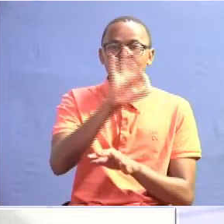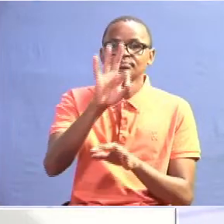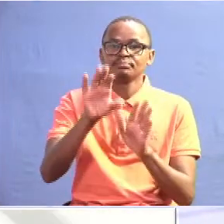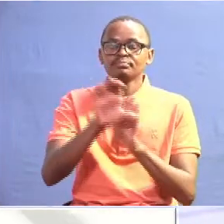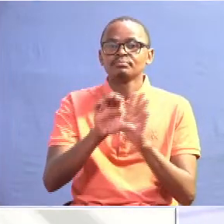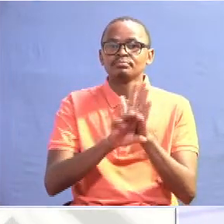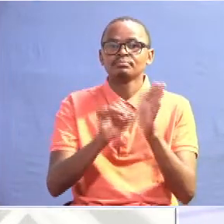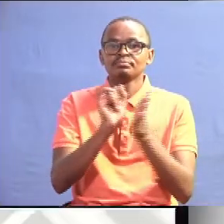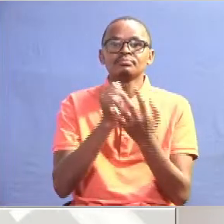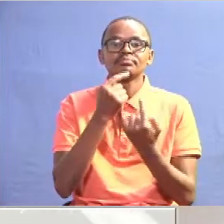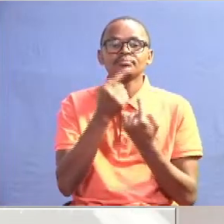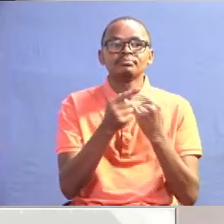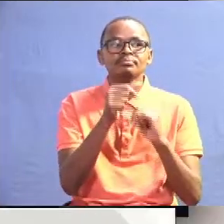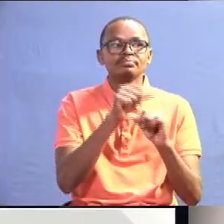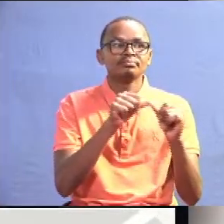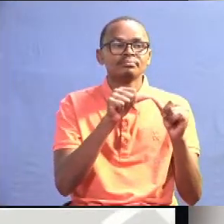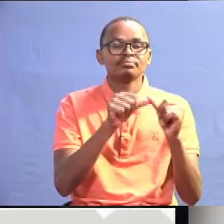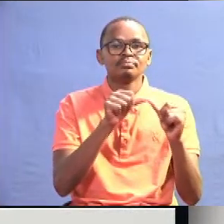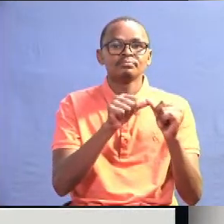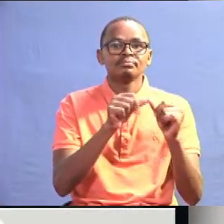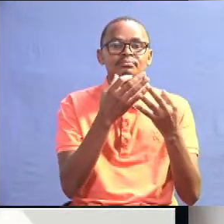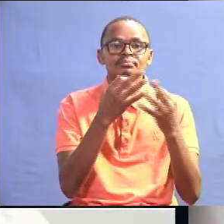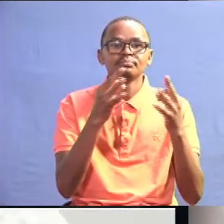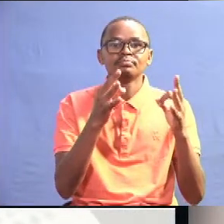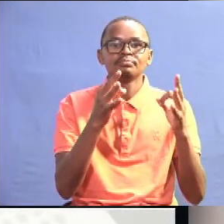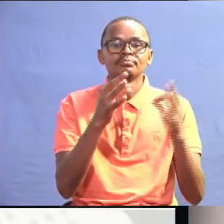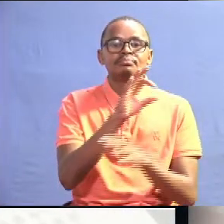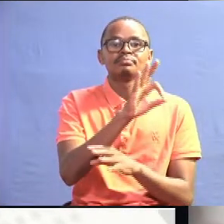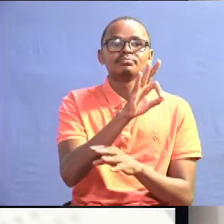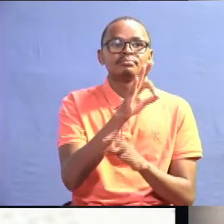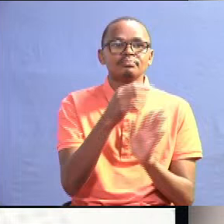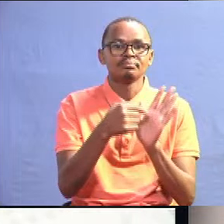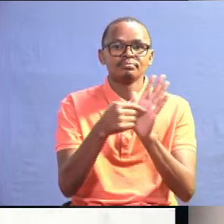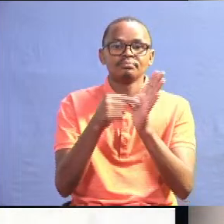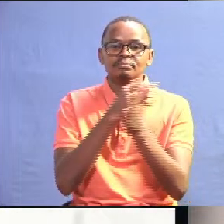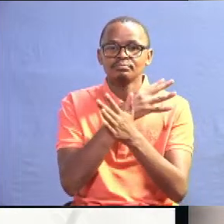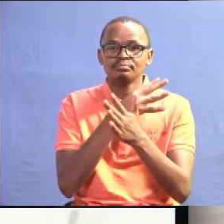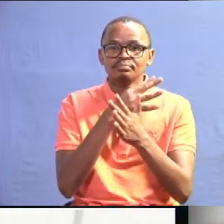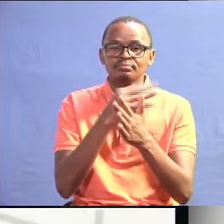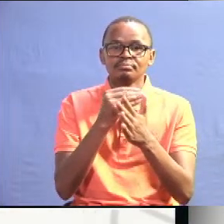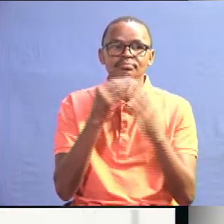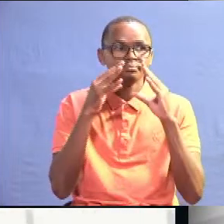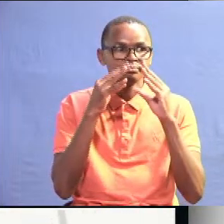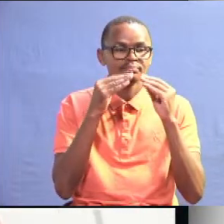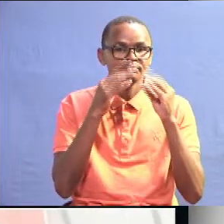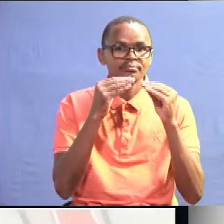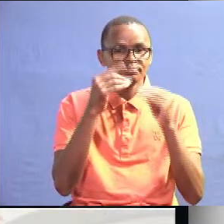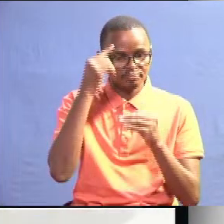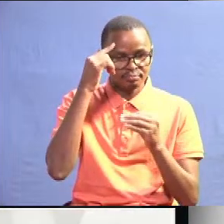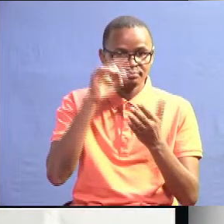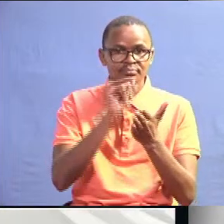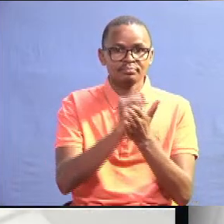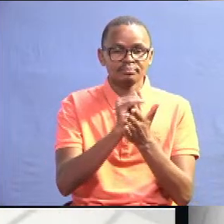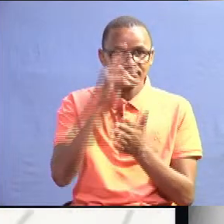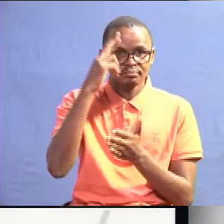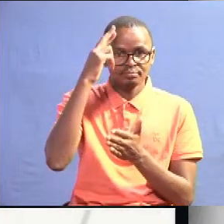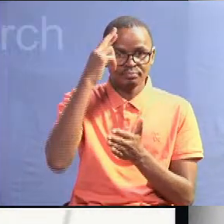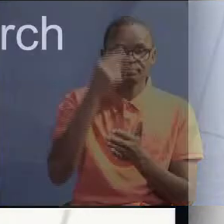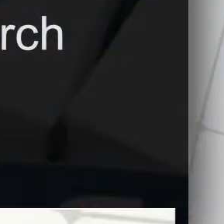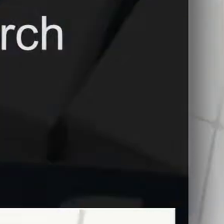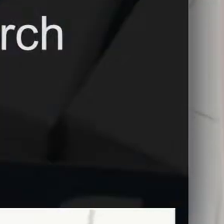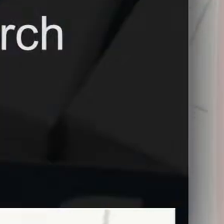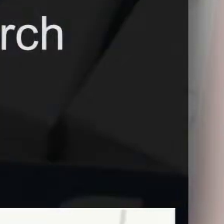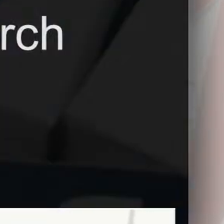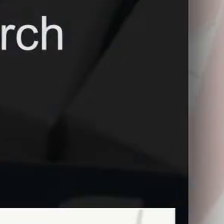Constitution that talks about the freedom of expression and speech for that matter. And let me tell you what